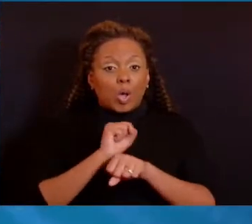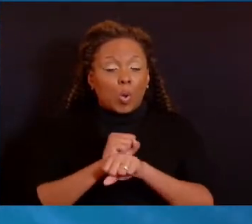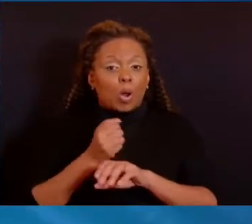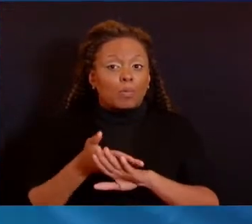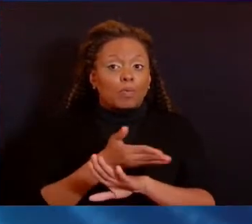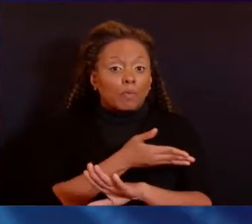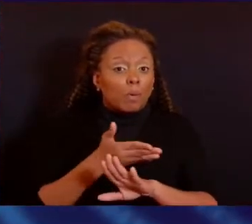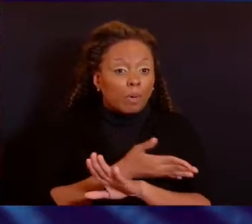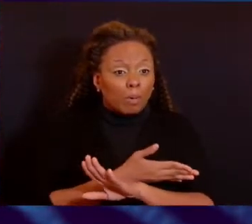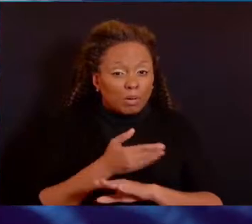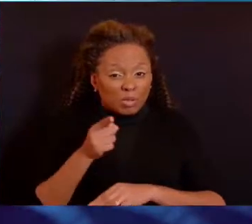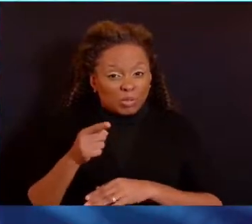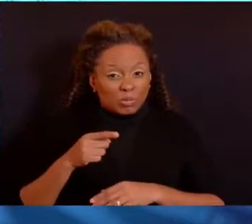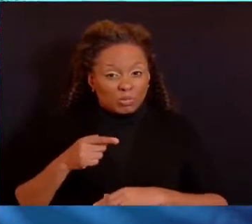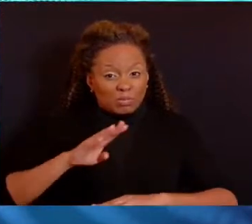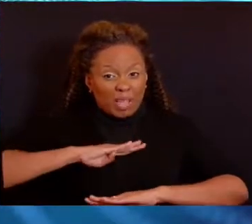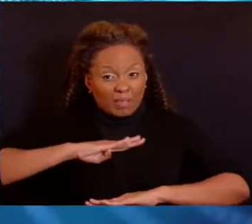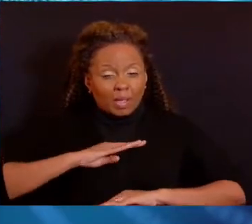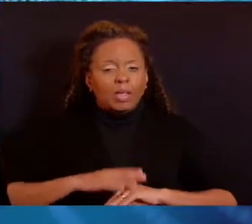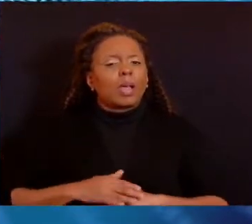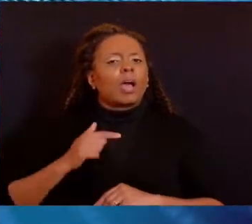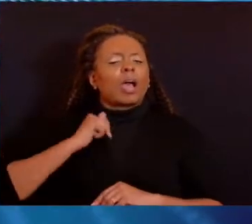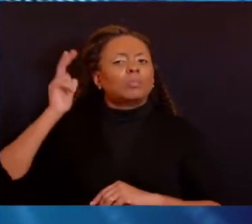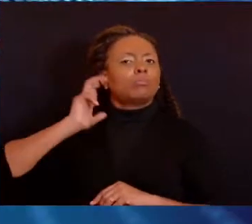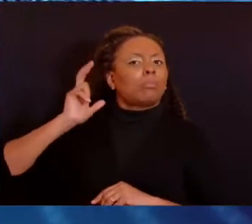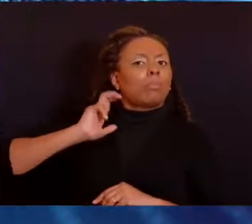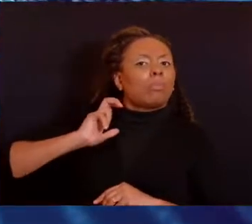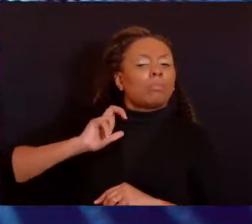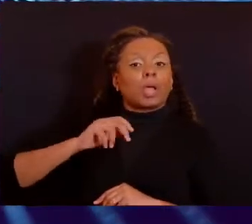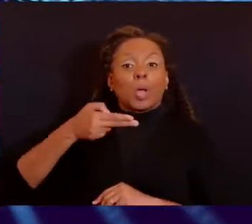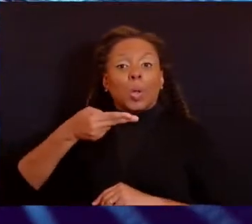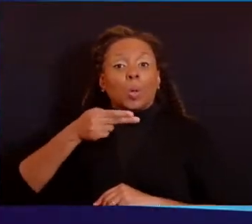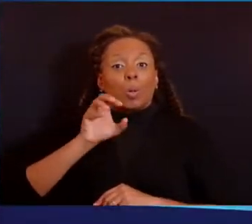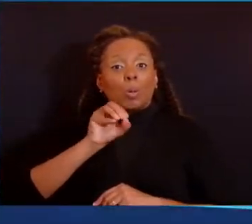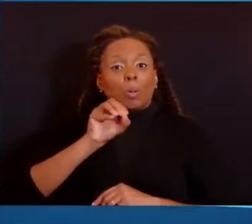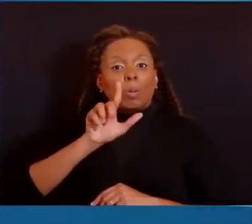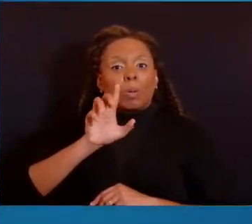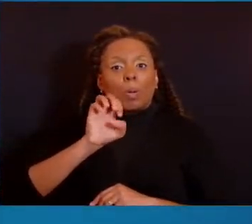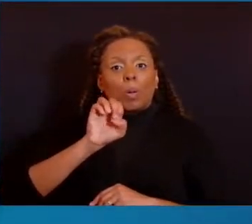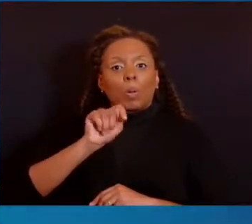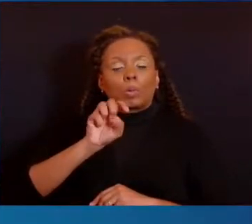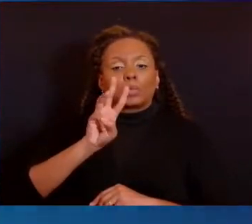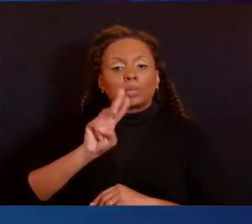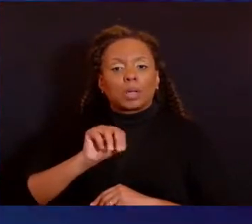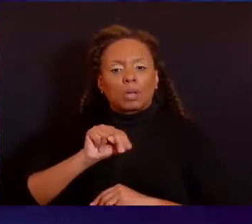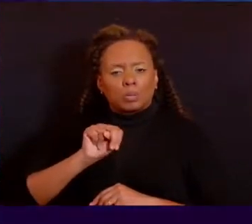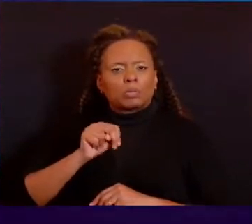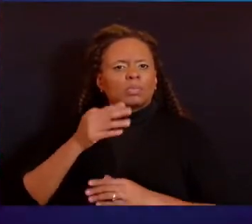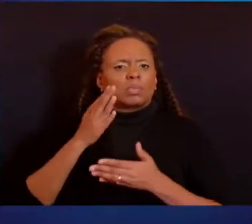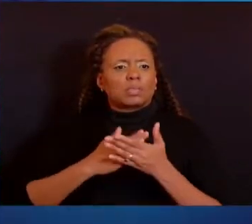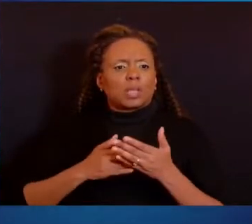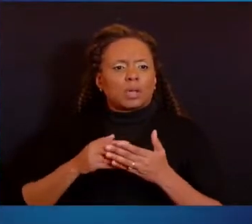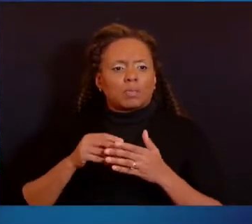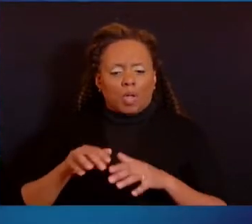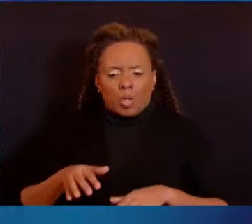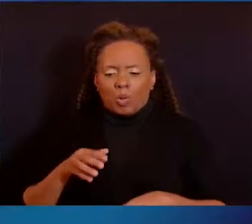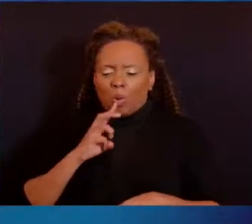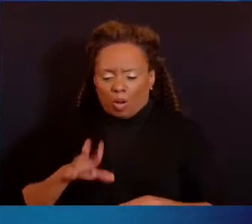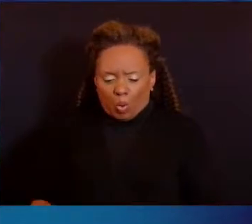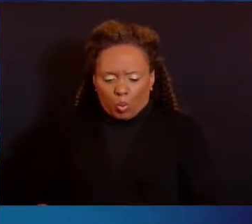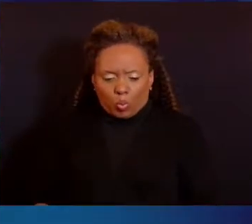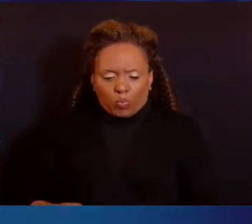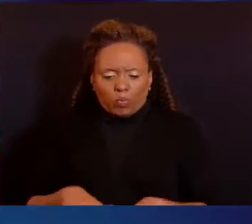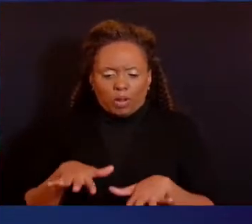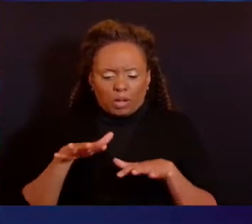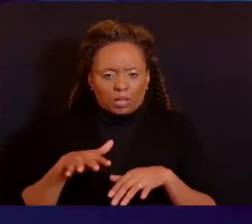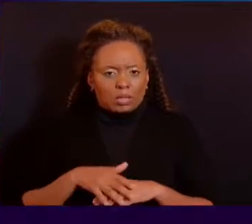some reports, especially from whole town, about some level of flooding. So if you could just tell the country from an